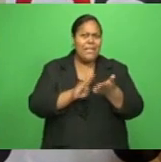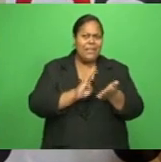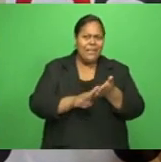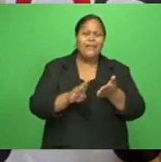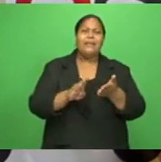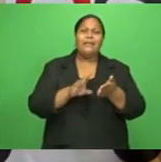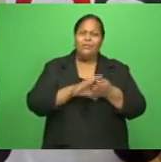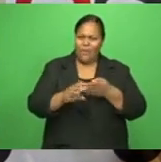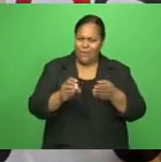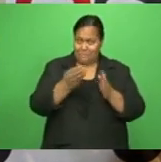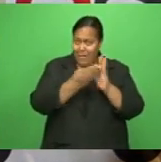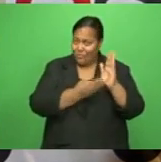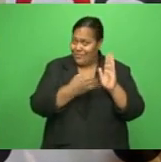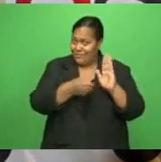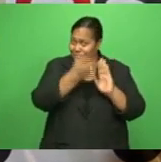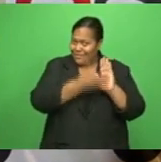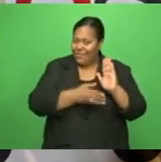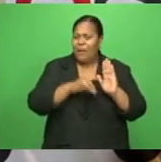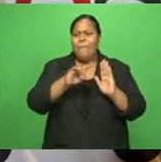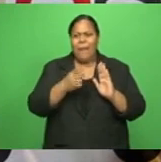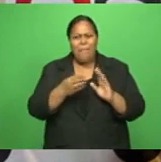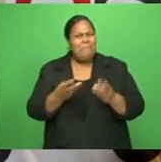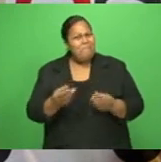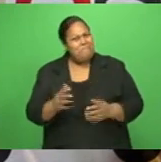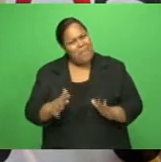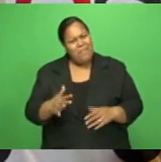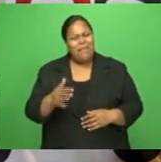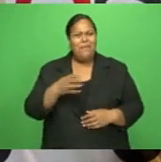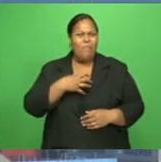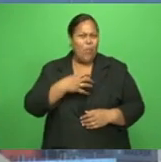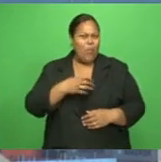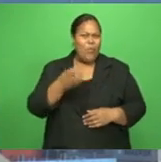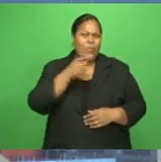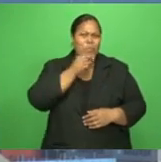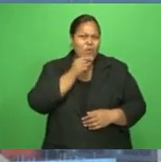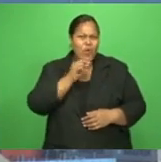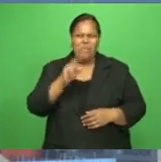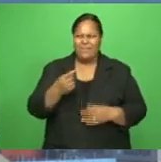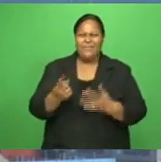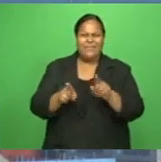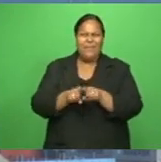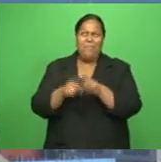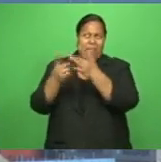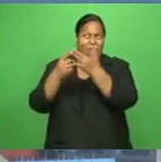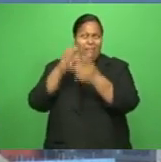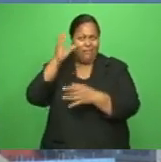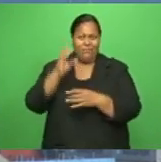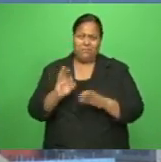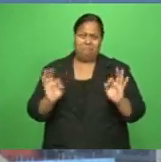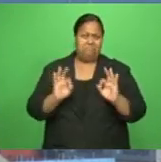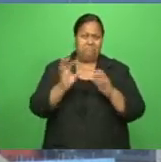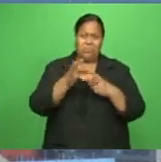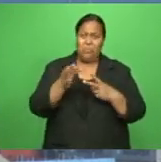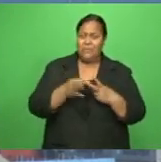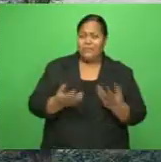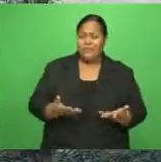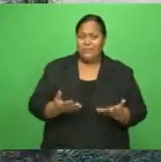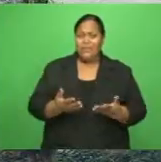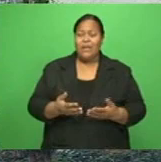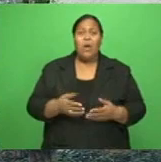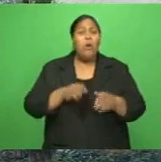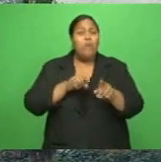perhaps more. We'll be borrowing, but like other countries, we have no choice. Dr. Kishore says much of the expenditure has been covered